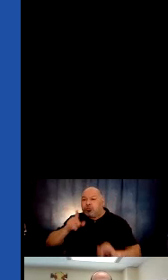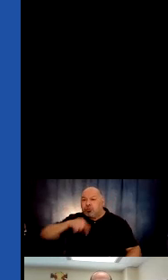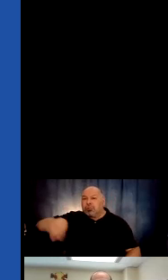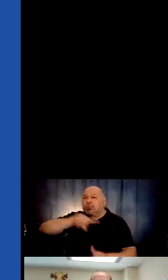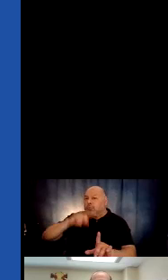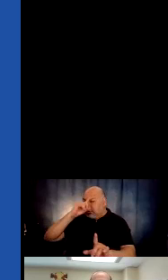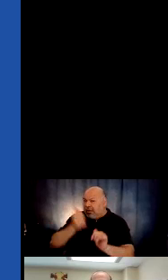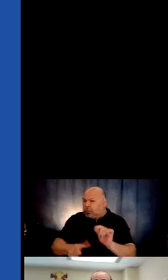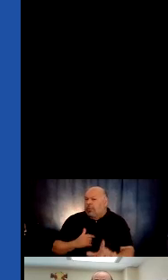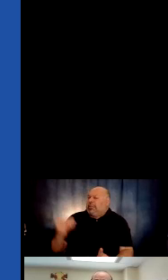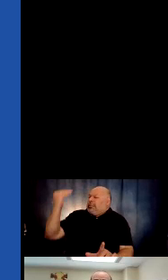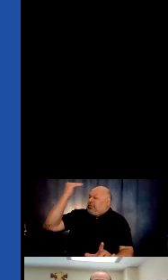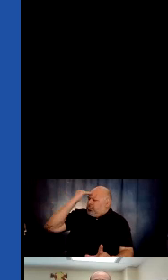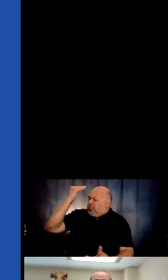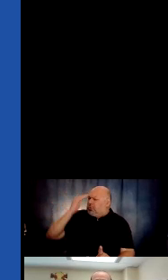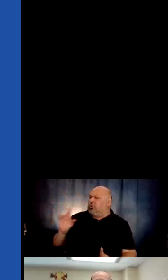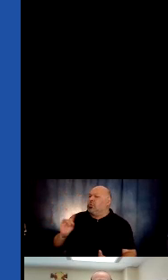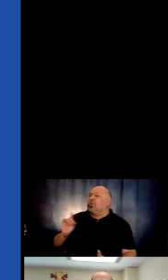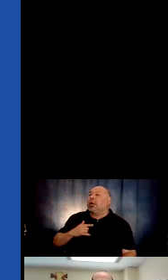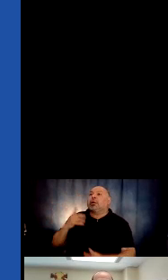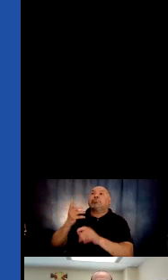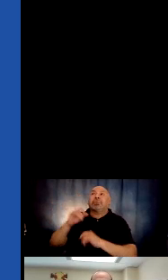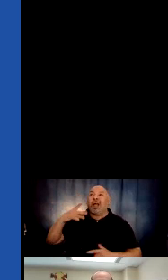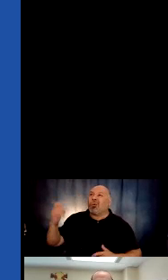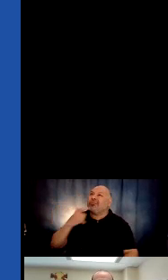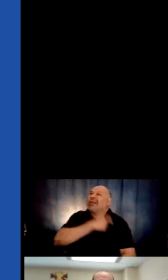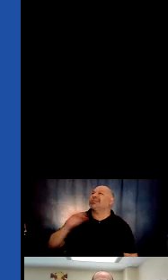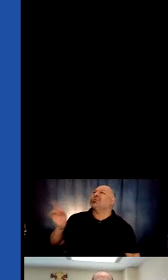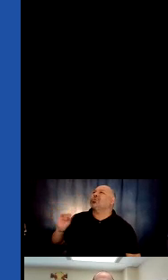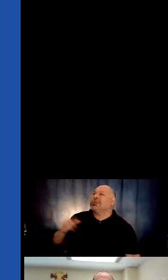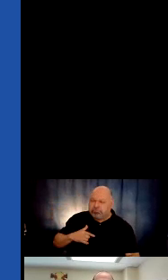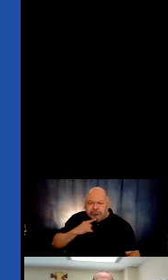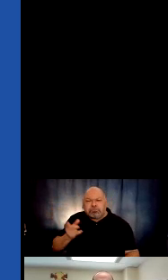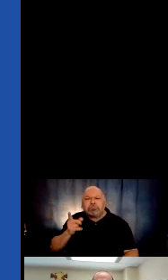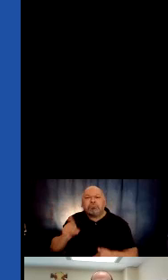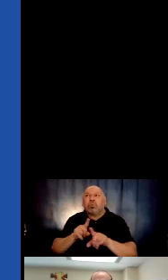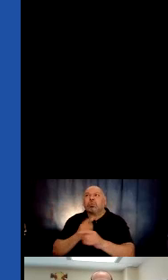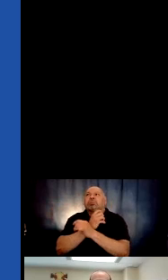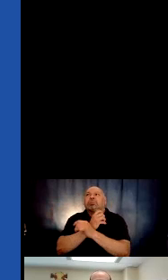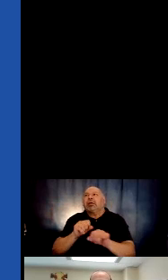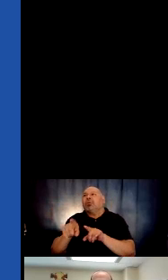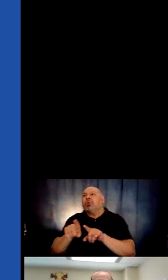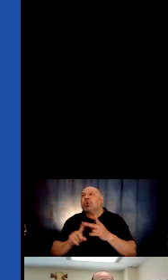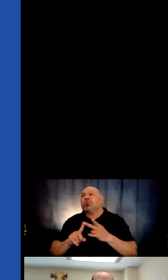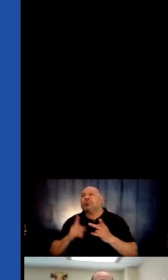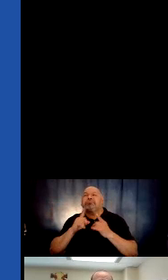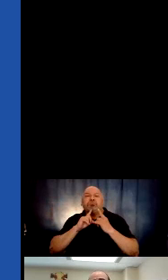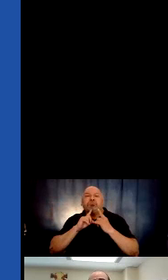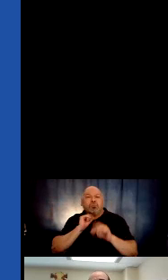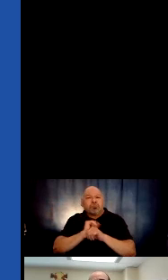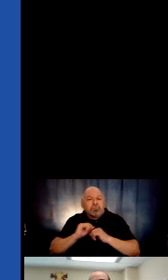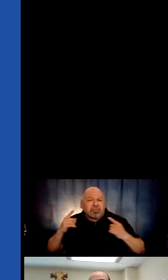is aware of where they can get this vaccine, that they understand that it is safe, and that they understand that it is effective. This is how we get